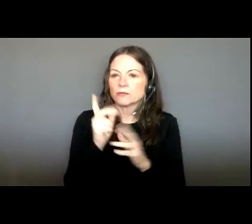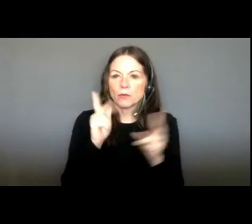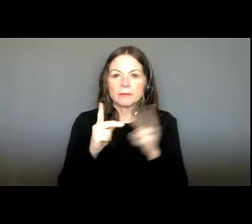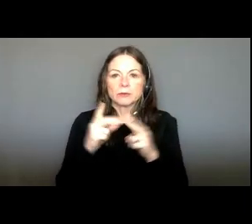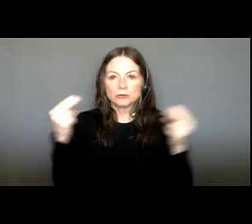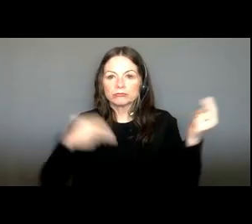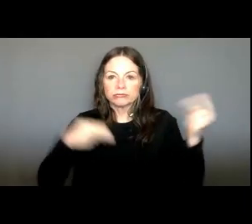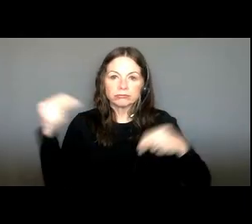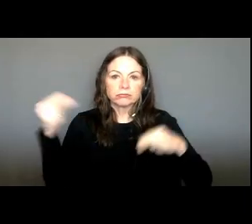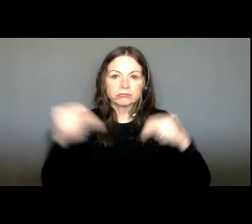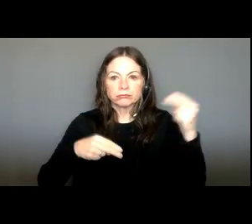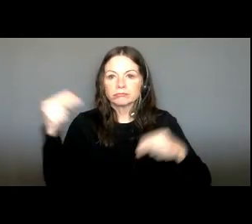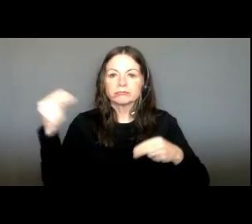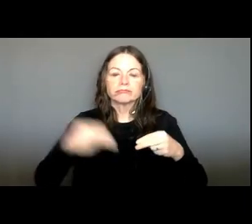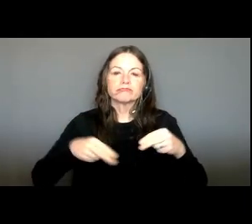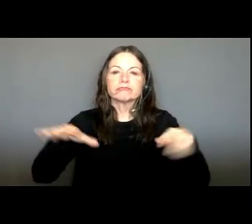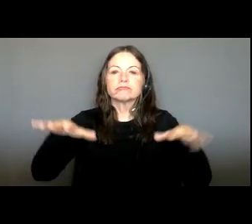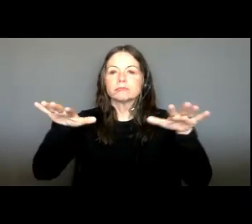join.